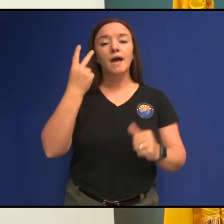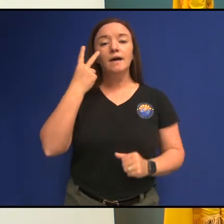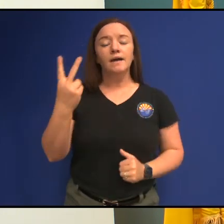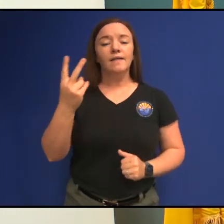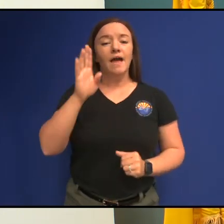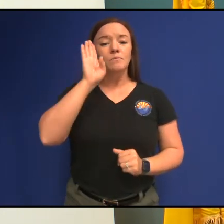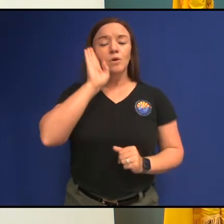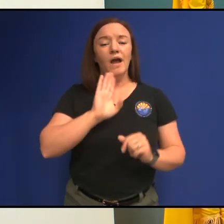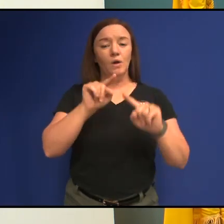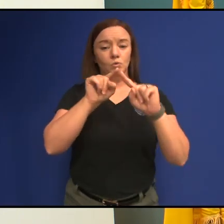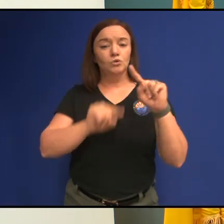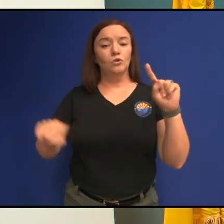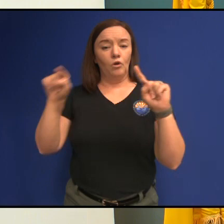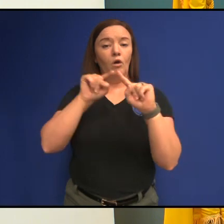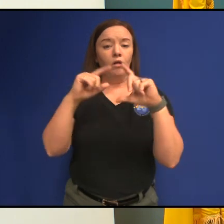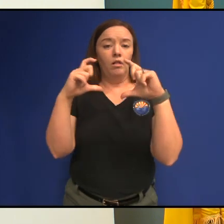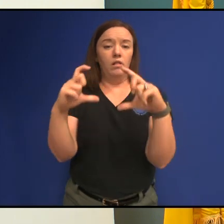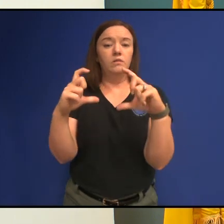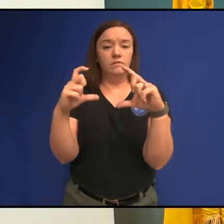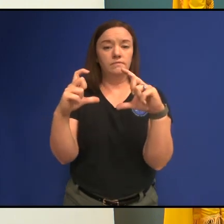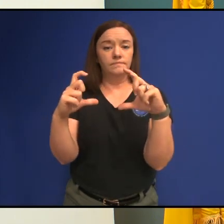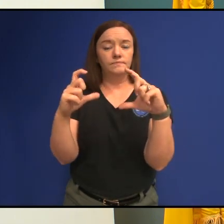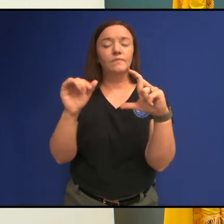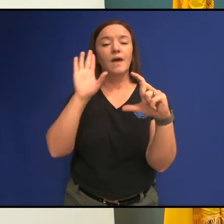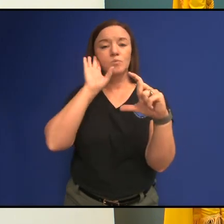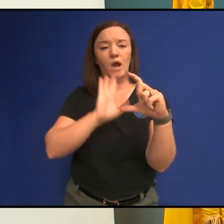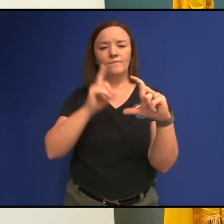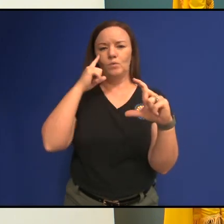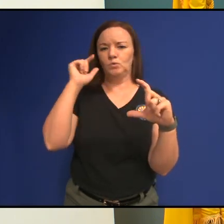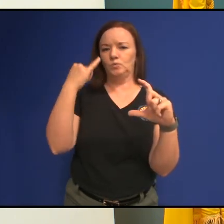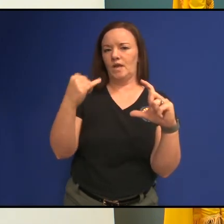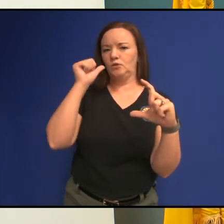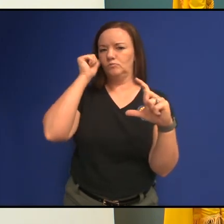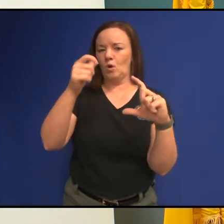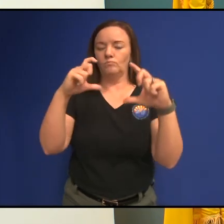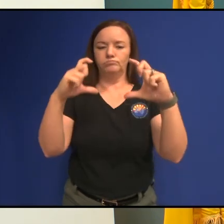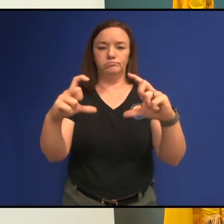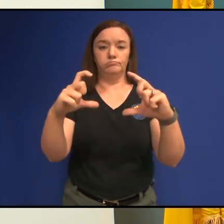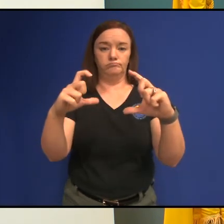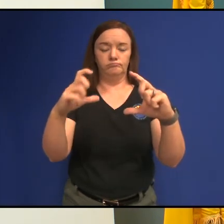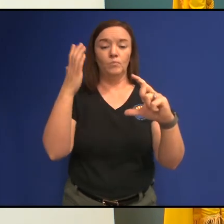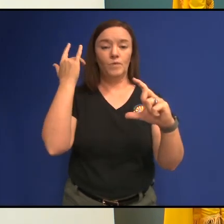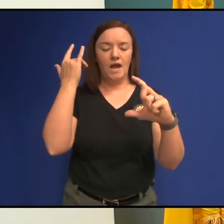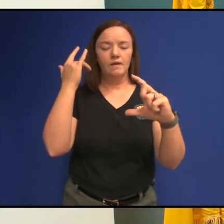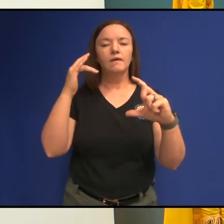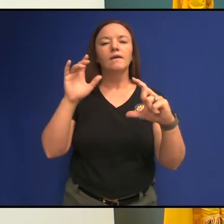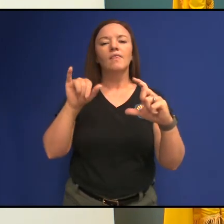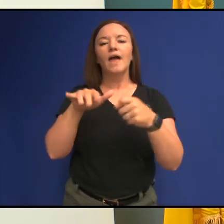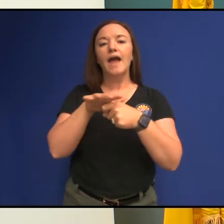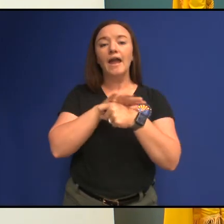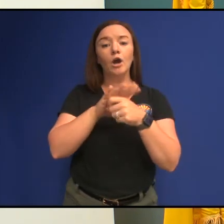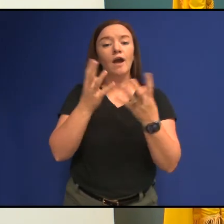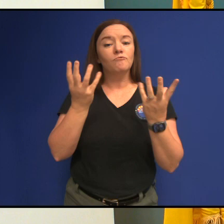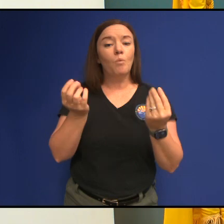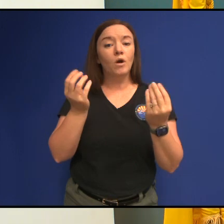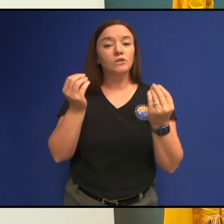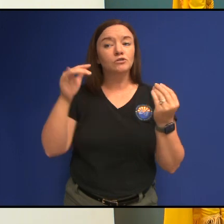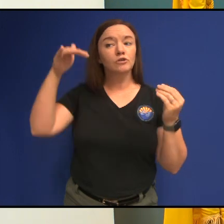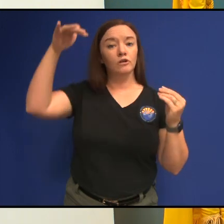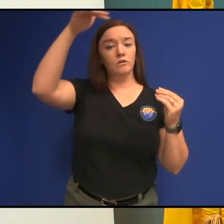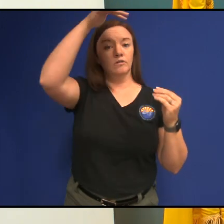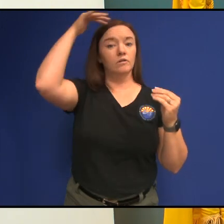brown area, this brown circle over New Mexico for both today and tomorrow, and that's because we have that area of moisture overhead